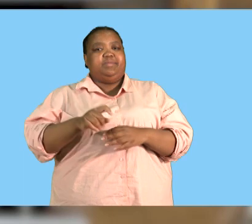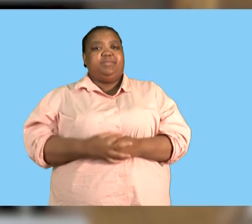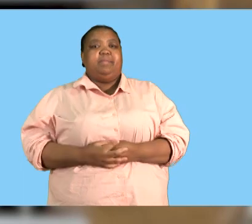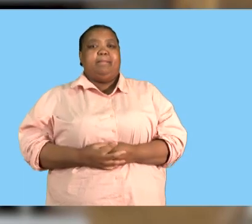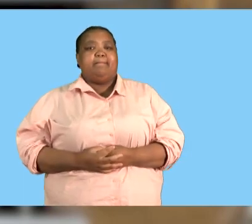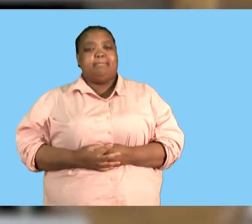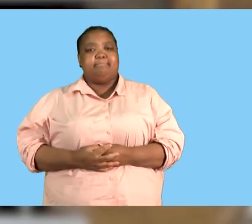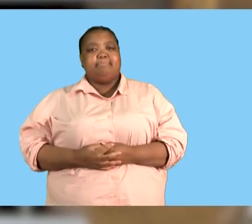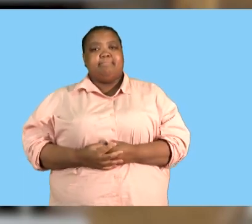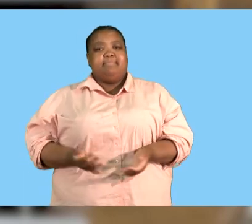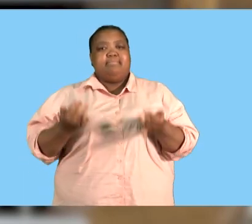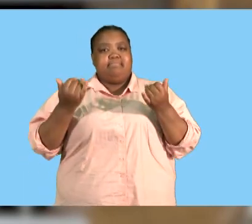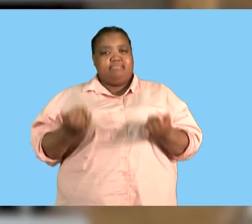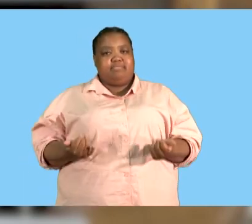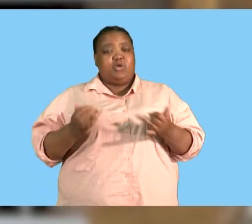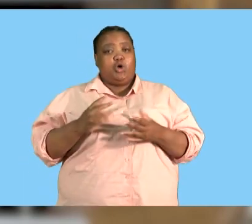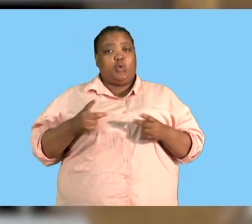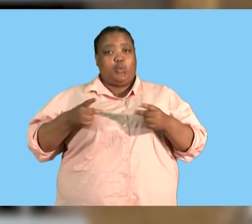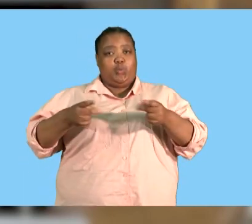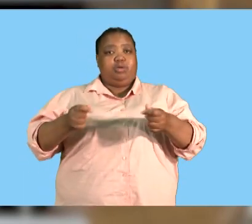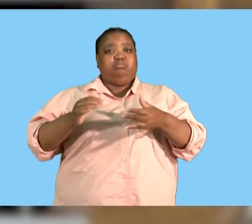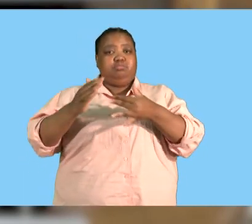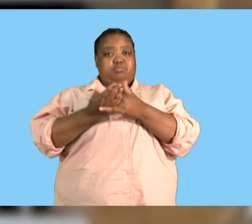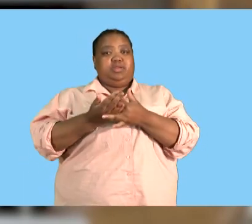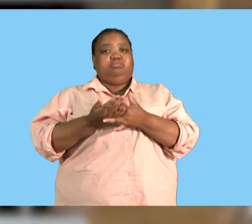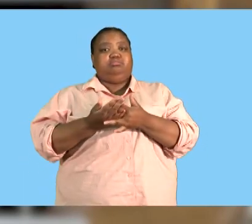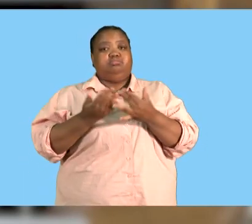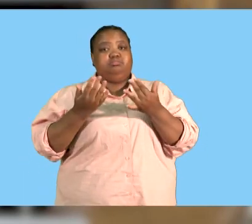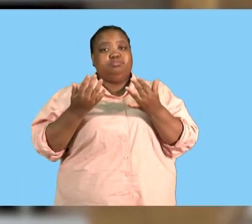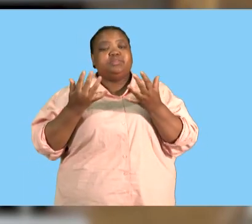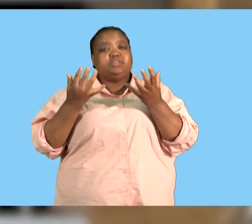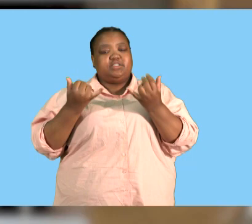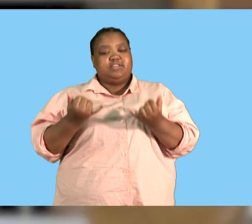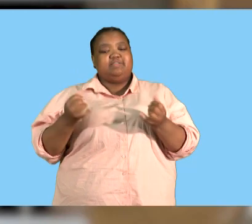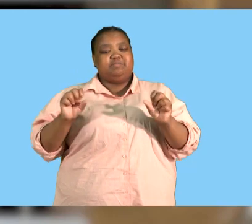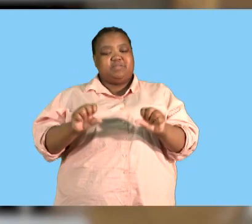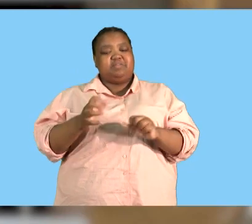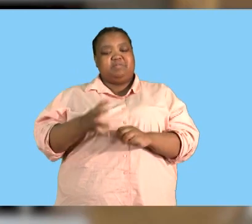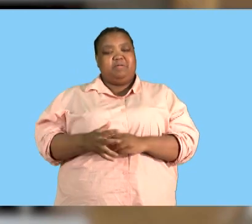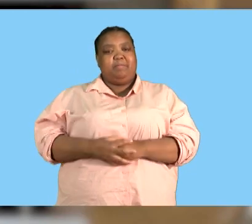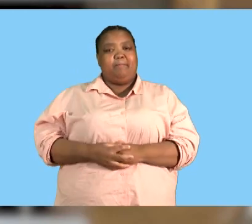Now, we are going to take a quick ad break. Don't go anywhere. We will be right back.